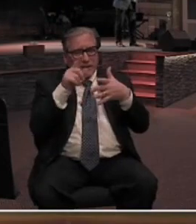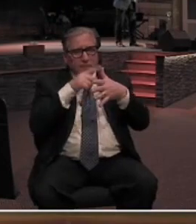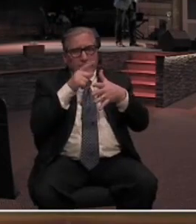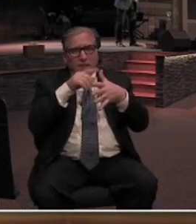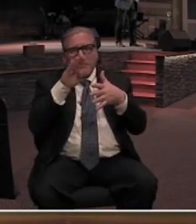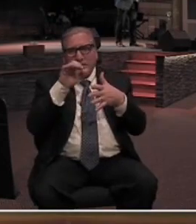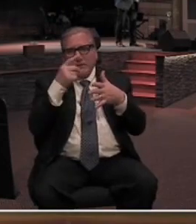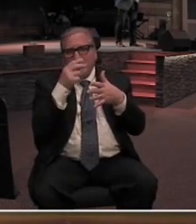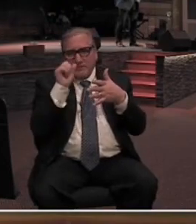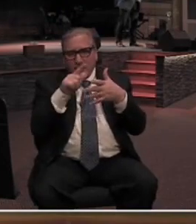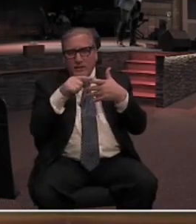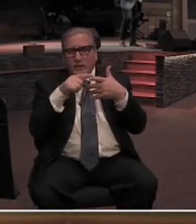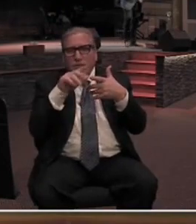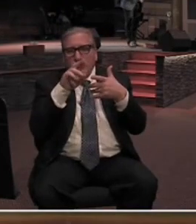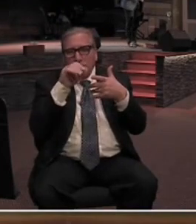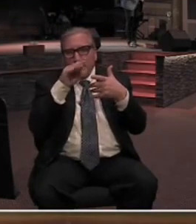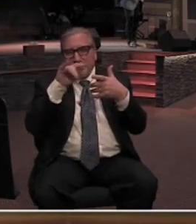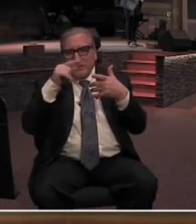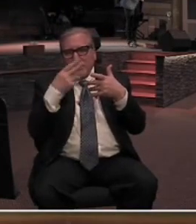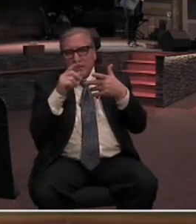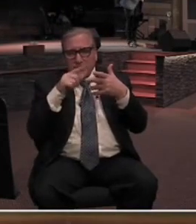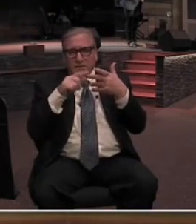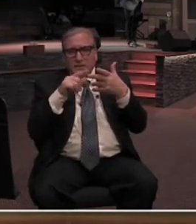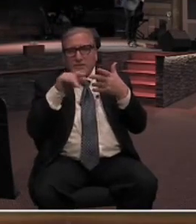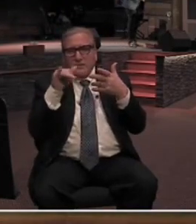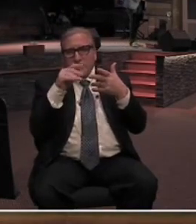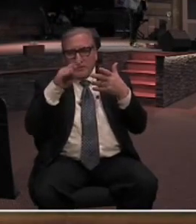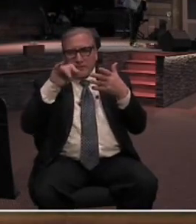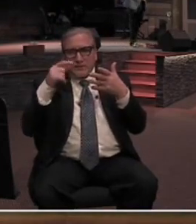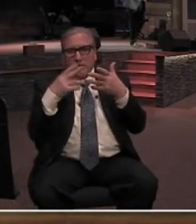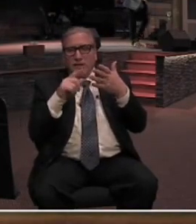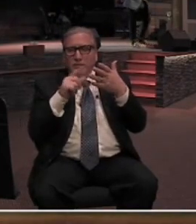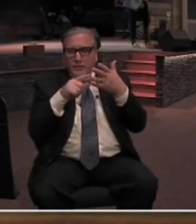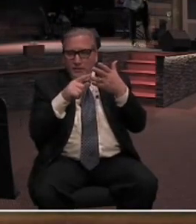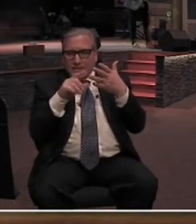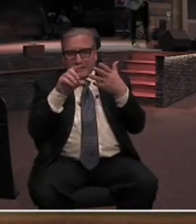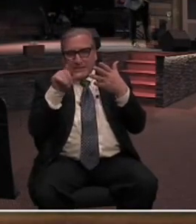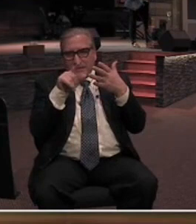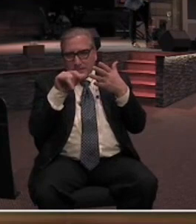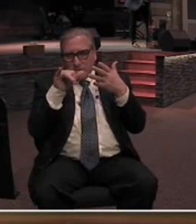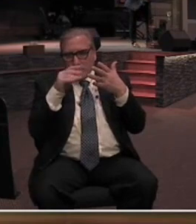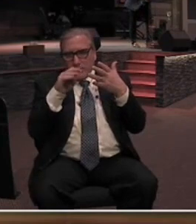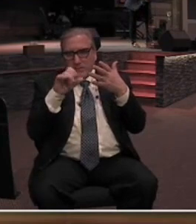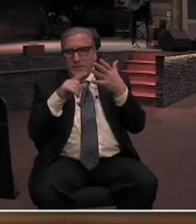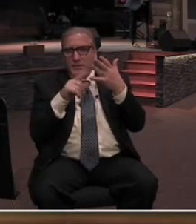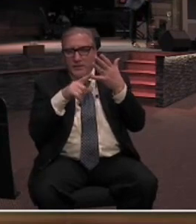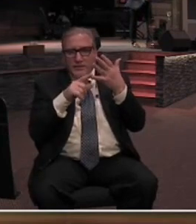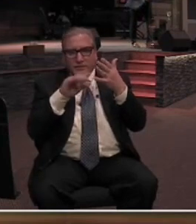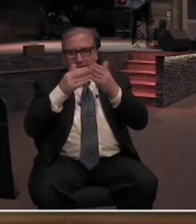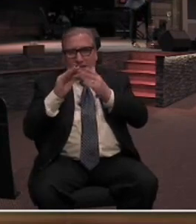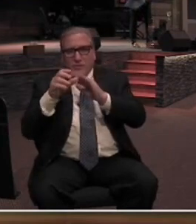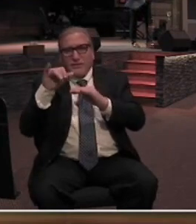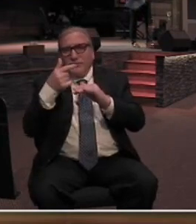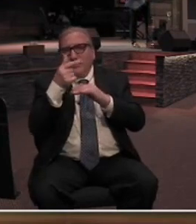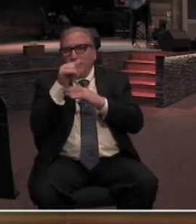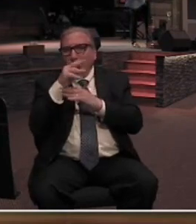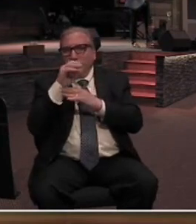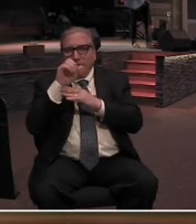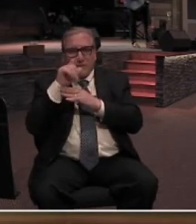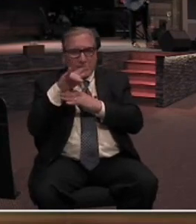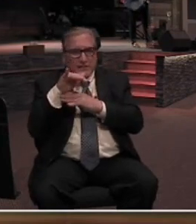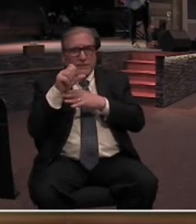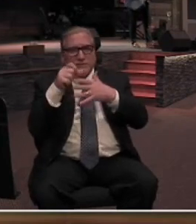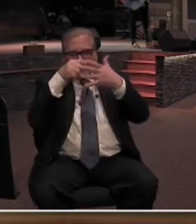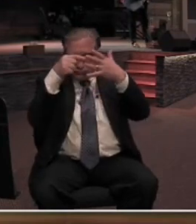Ramoth, Negev, Jader, Aror, Sifmoth, Eshtemoah, Rechel, the towns of the Jehurimelites, the towns of the